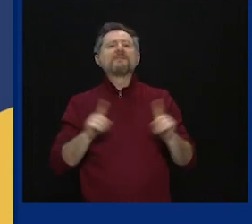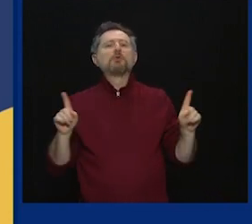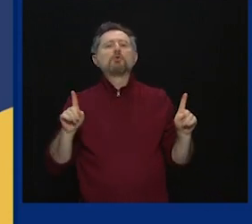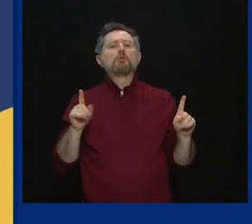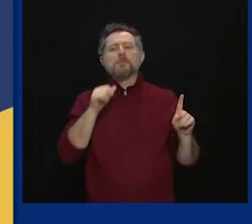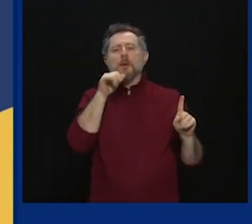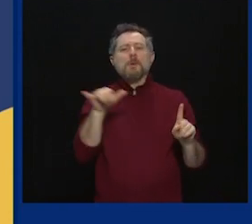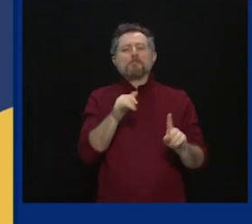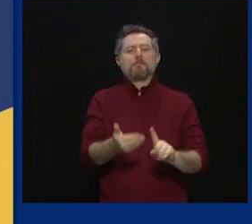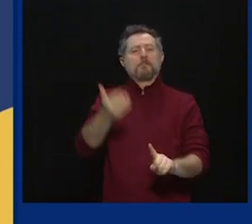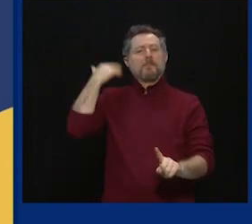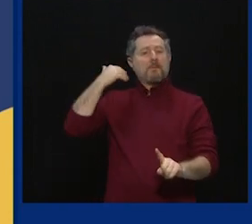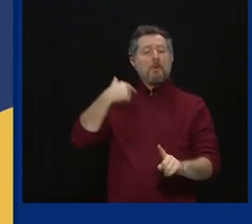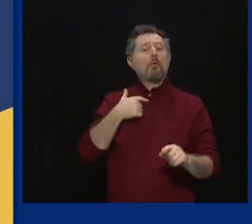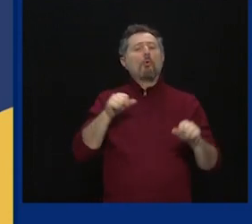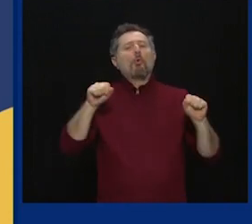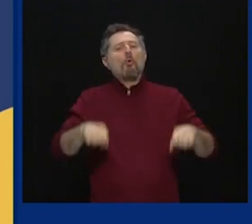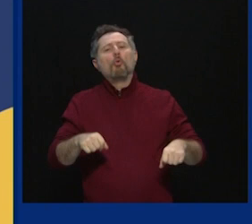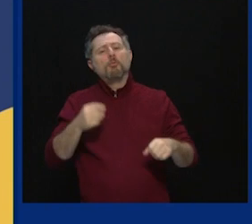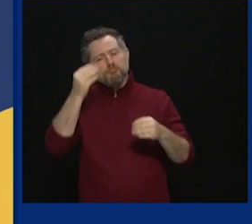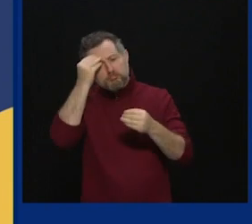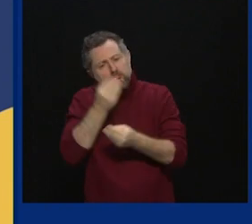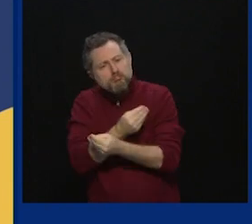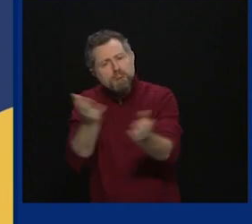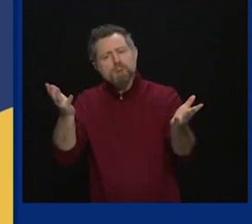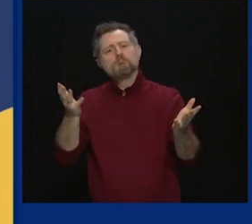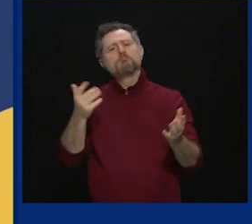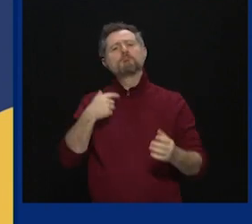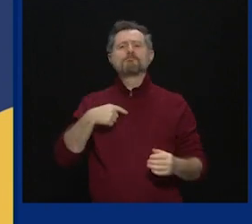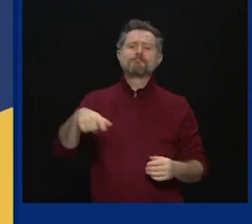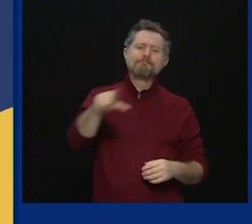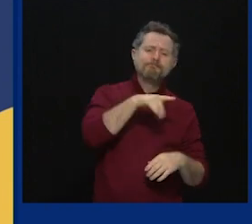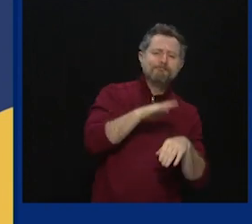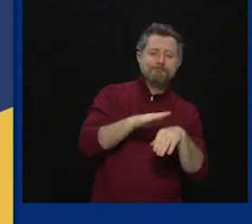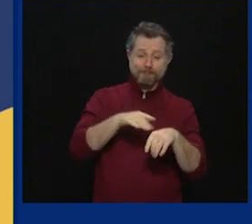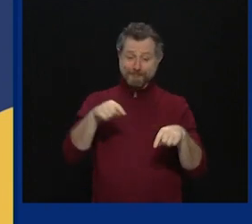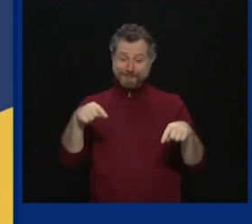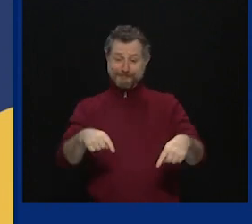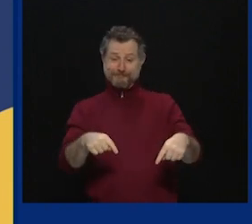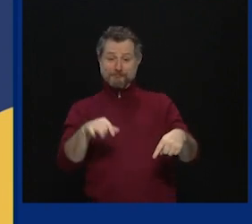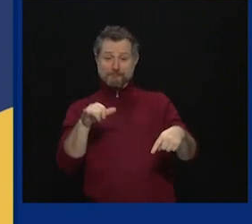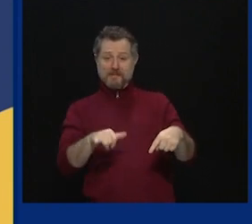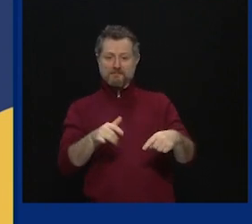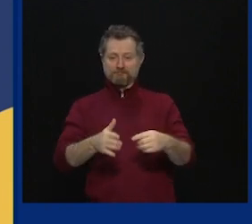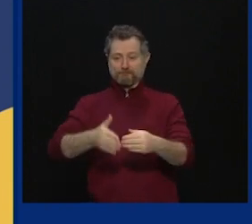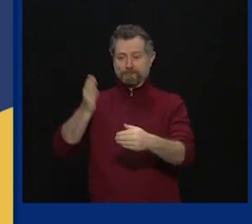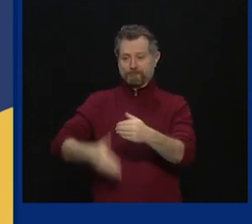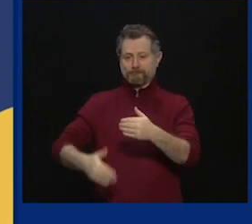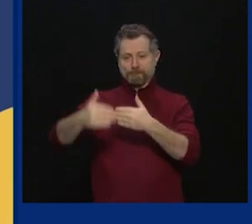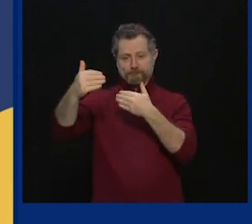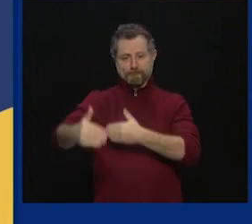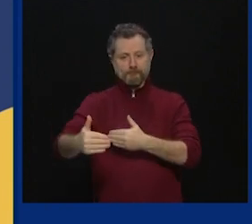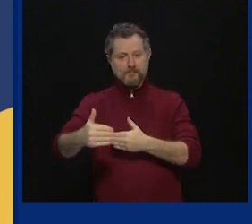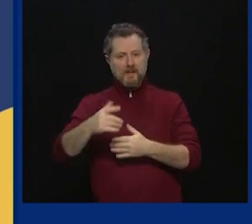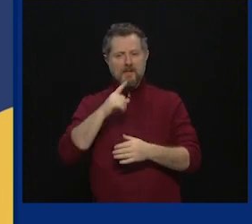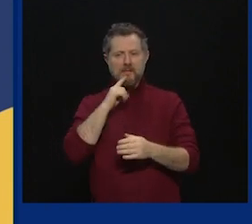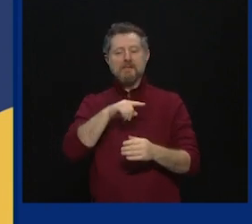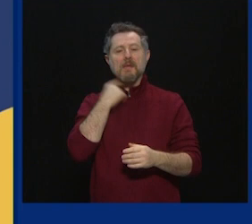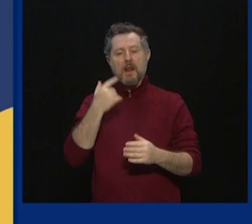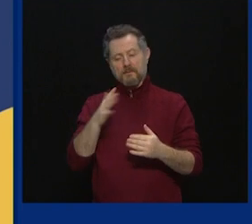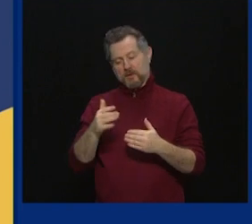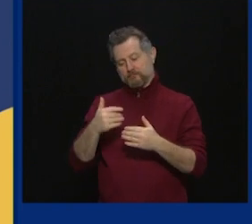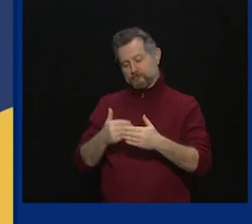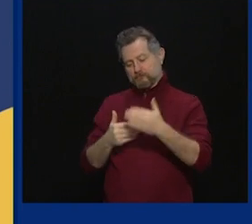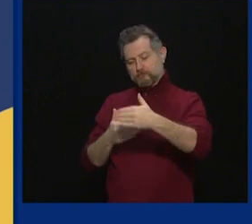the ability to let people know that this has a deadline on it. I'm going to be assessing our numbers and hopefully progress that has